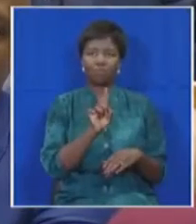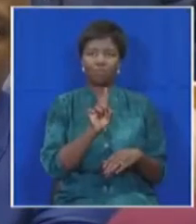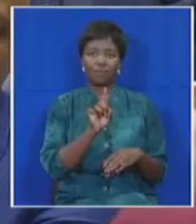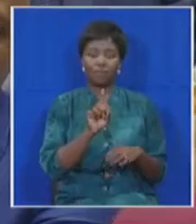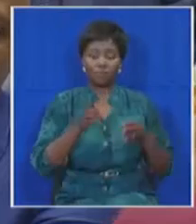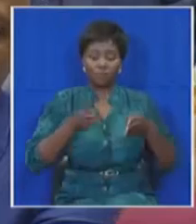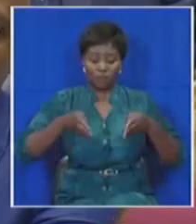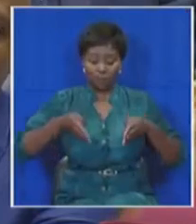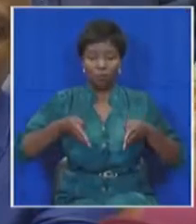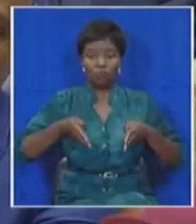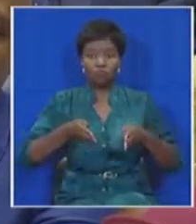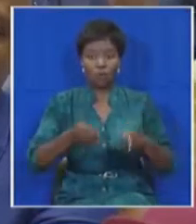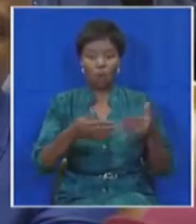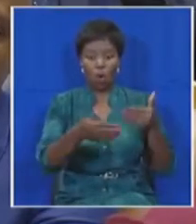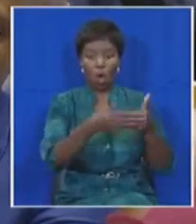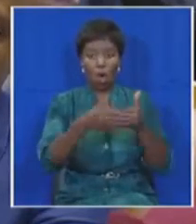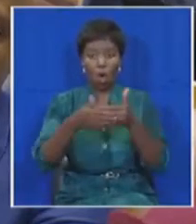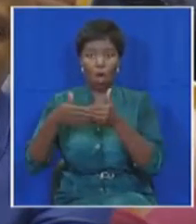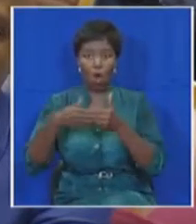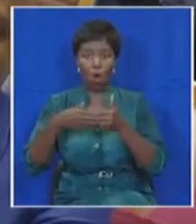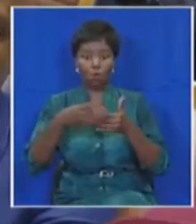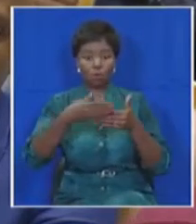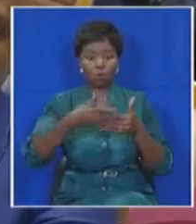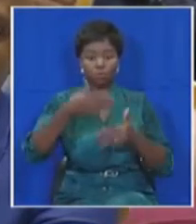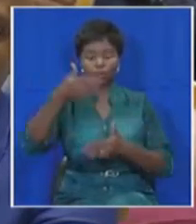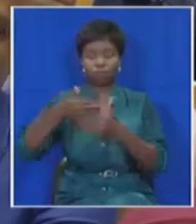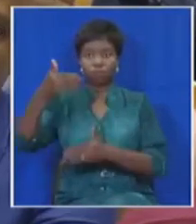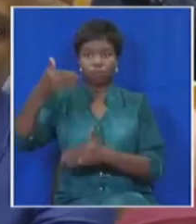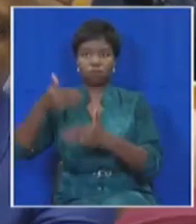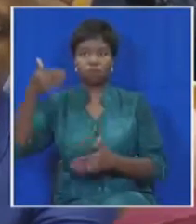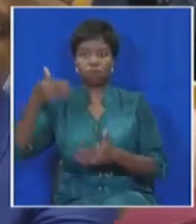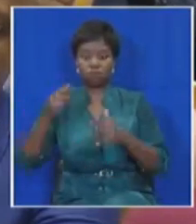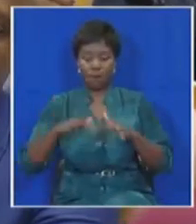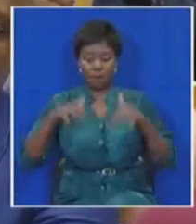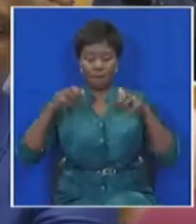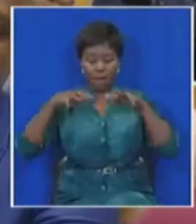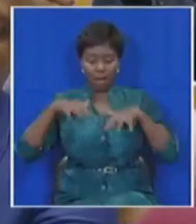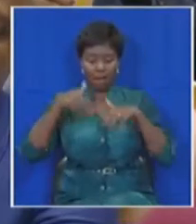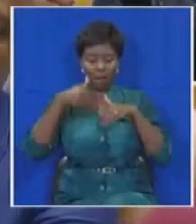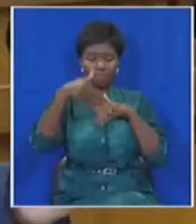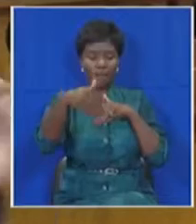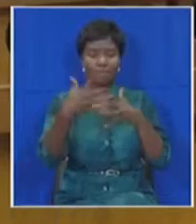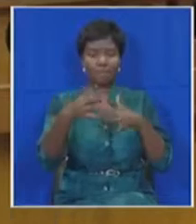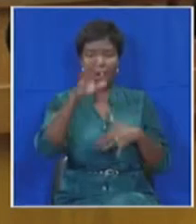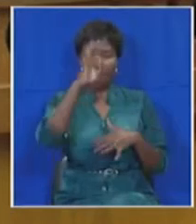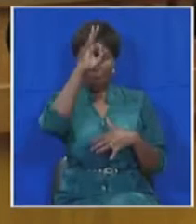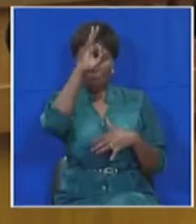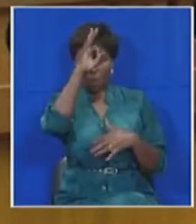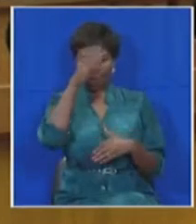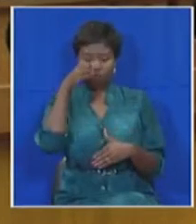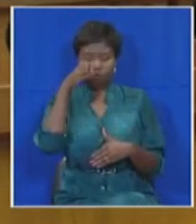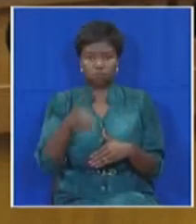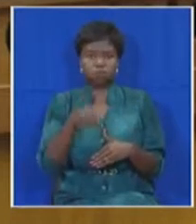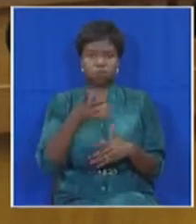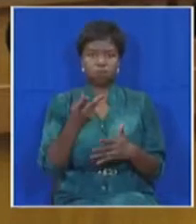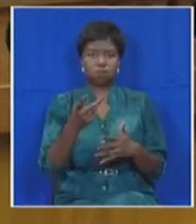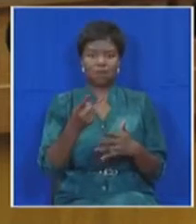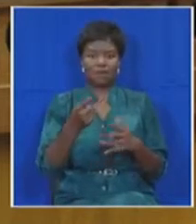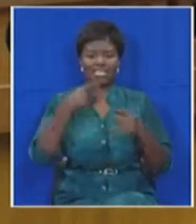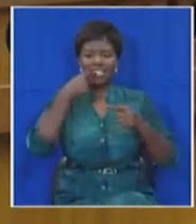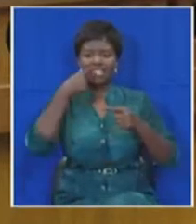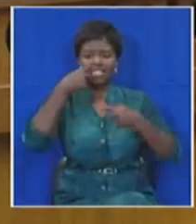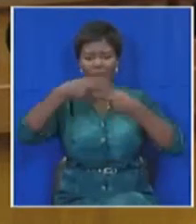closed off and barricaded for miles around this precinct. There were riot police and razor wire on every